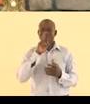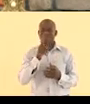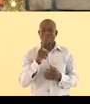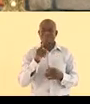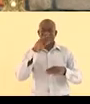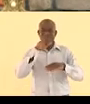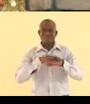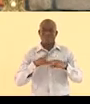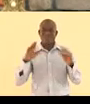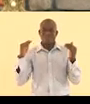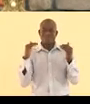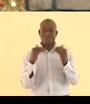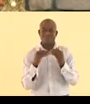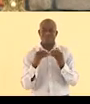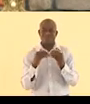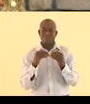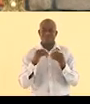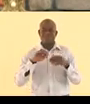the level of